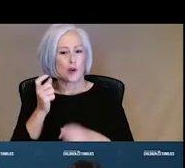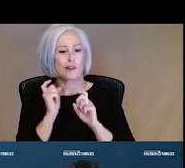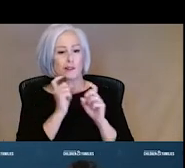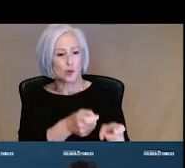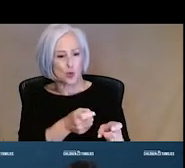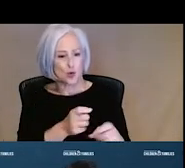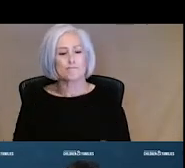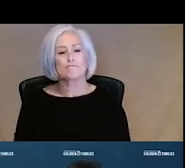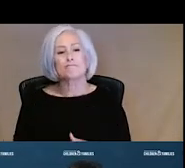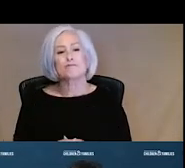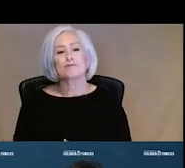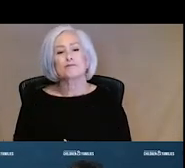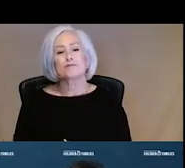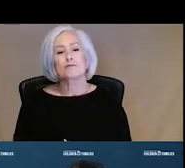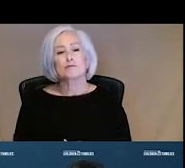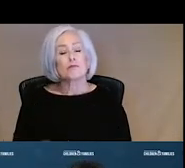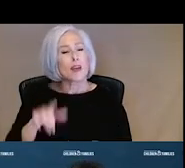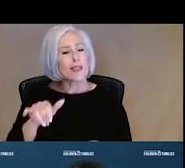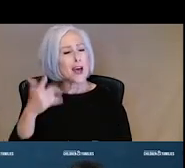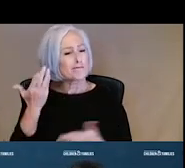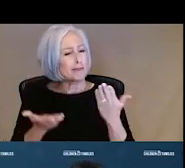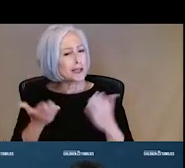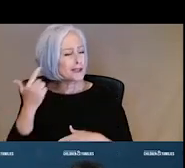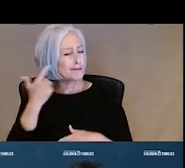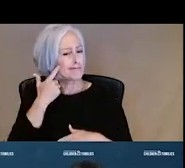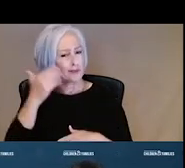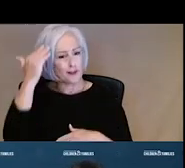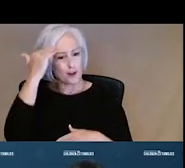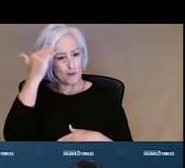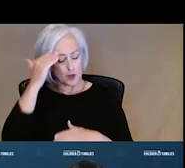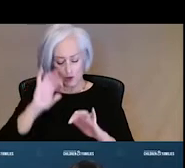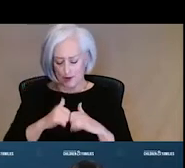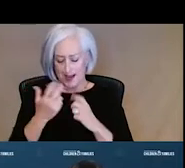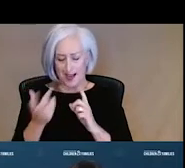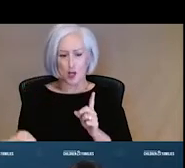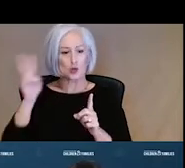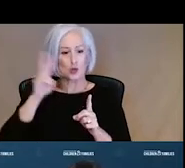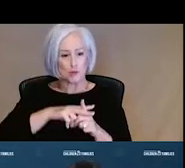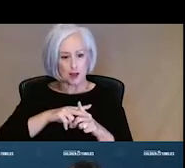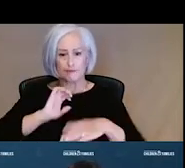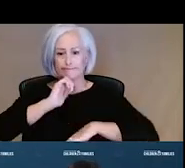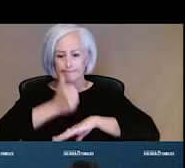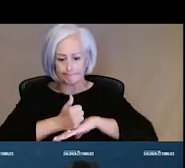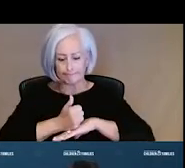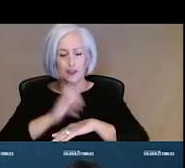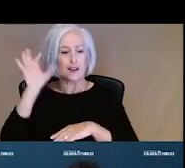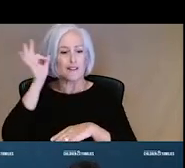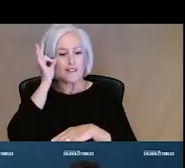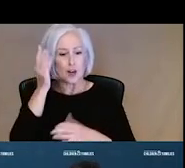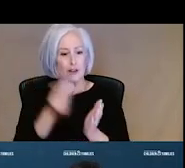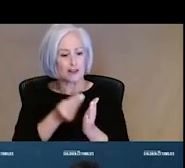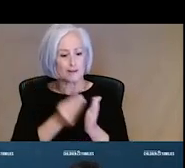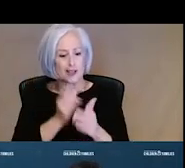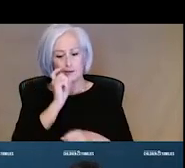sound familiar to many of you. These regulations apply to the implementation and administration of federal awards across